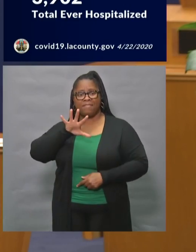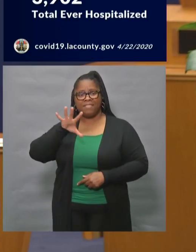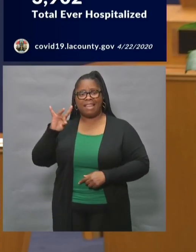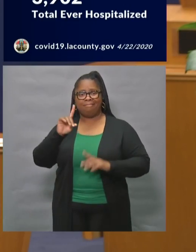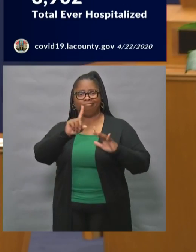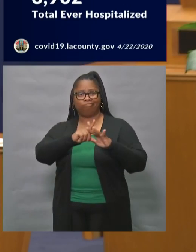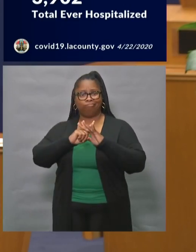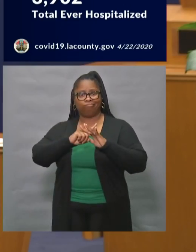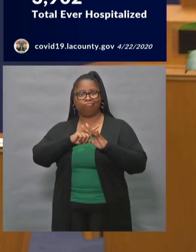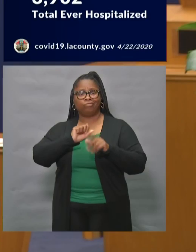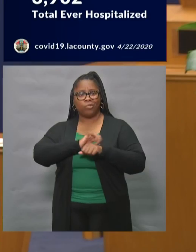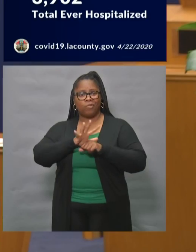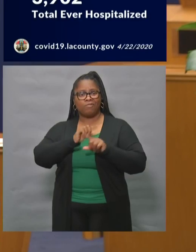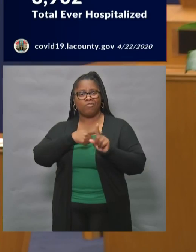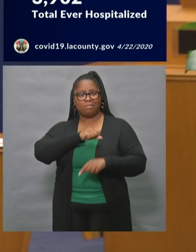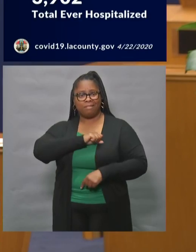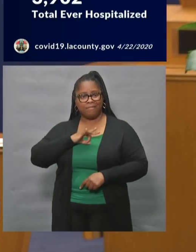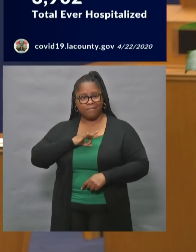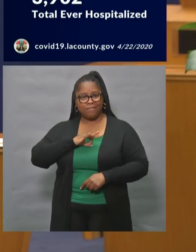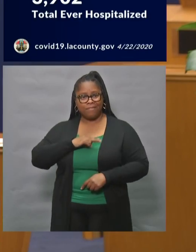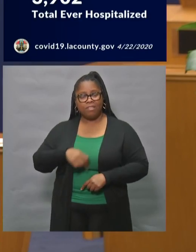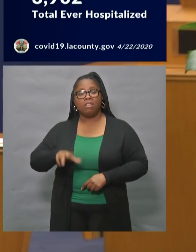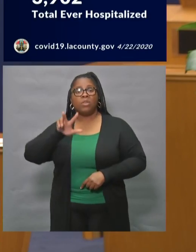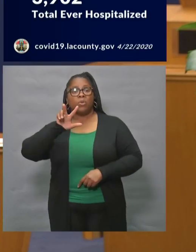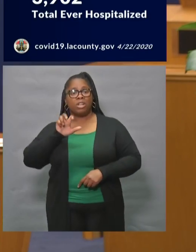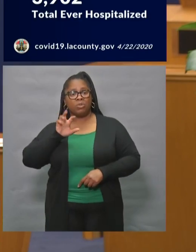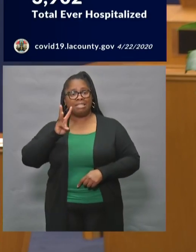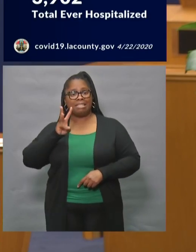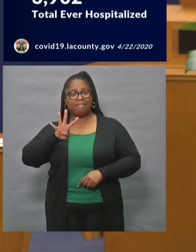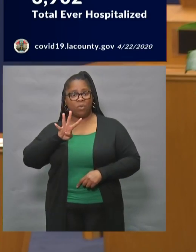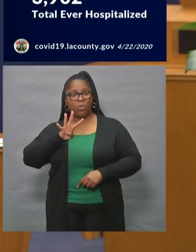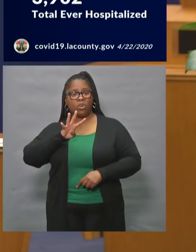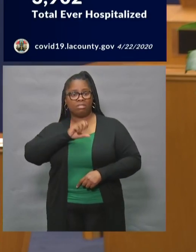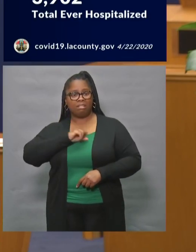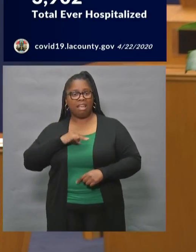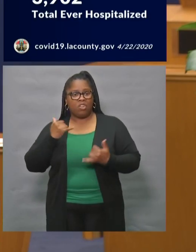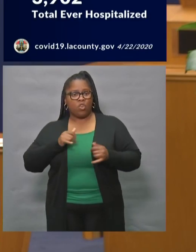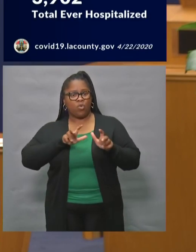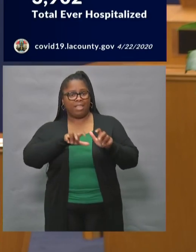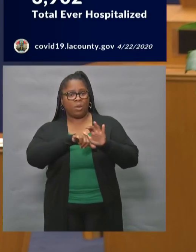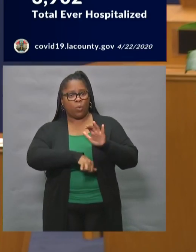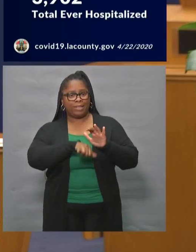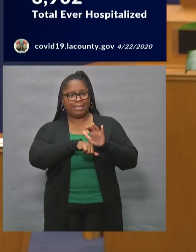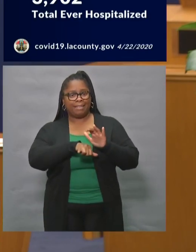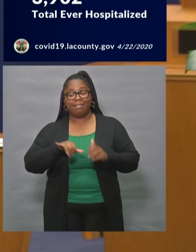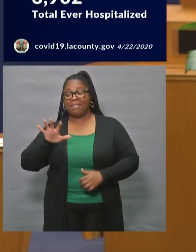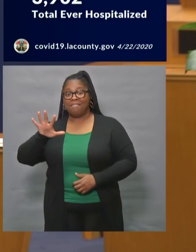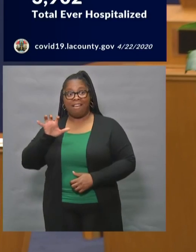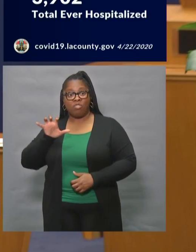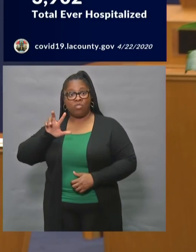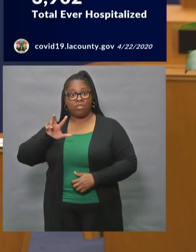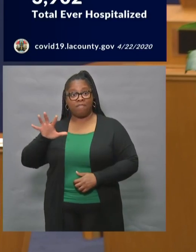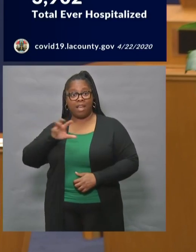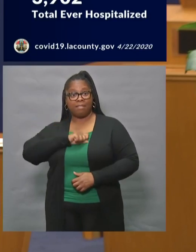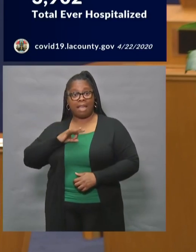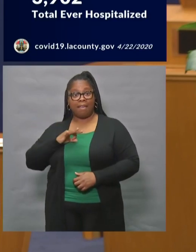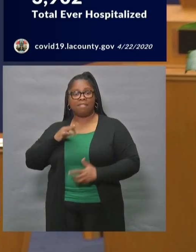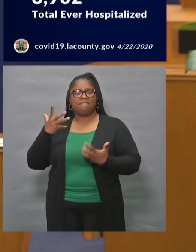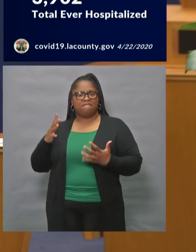staff, 364 staff that are currently quarantined, and 535 staff that have returned to